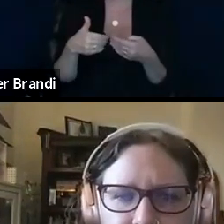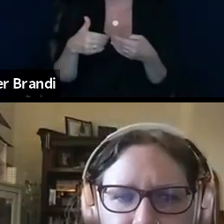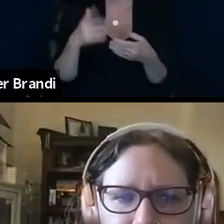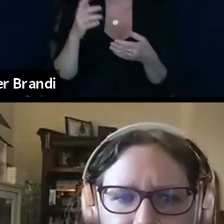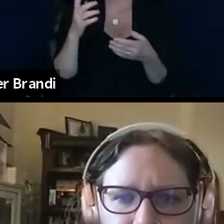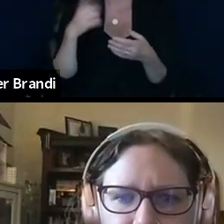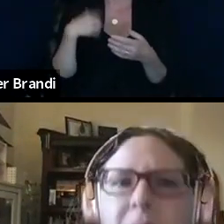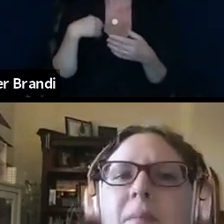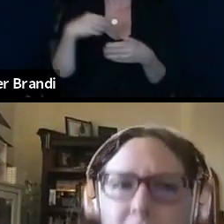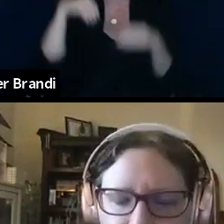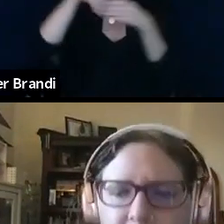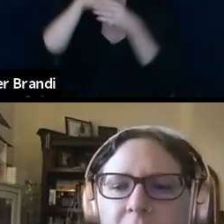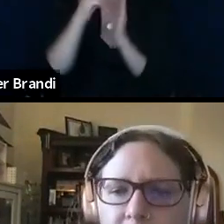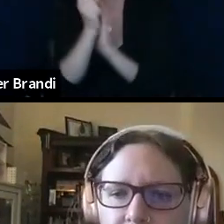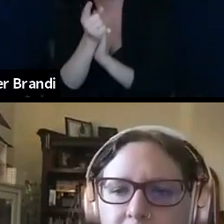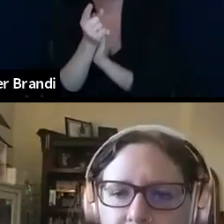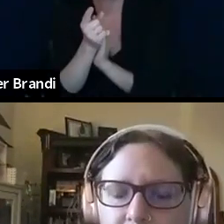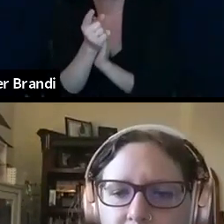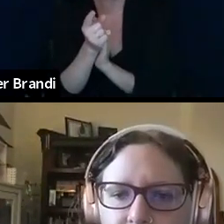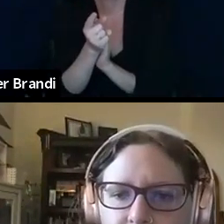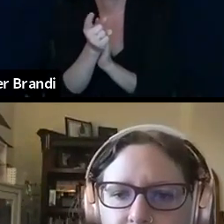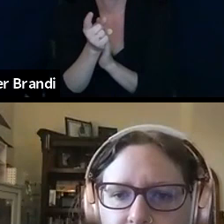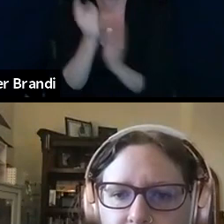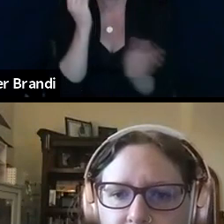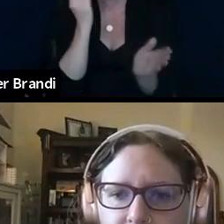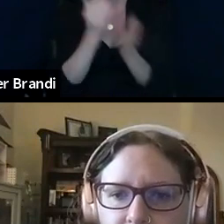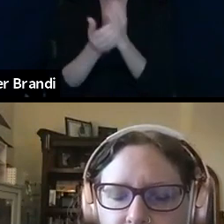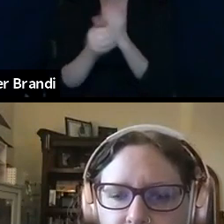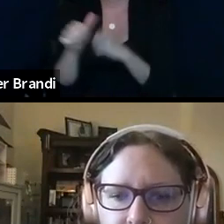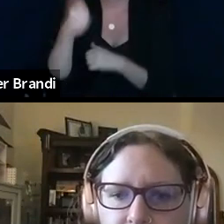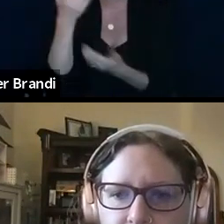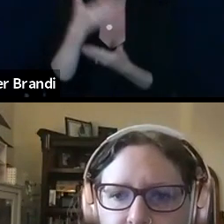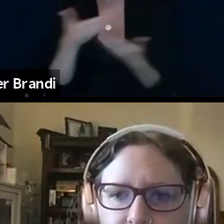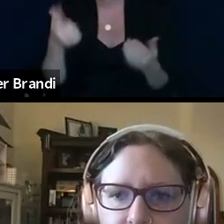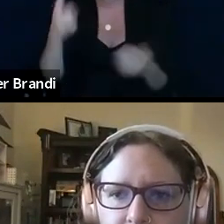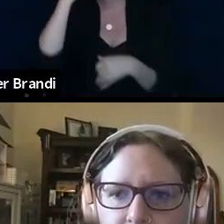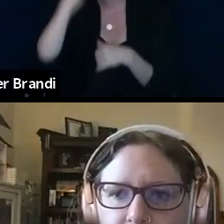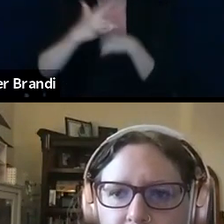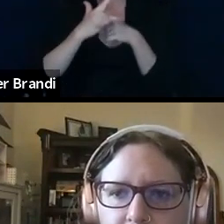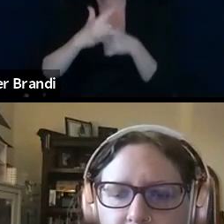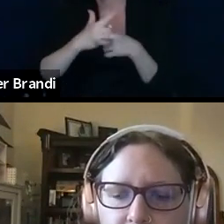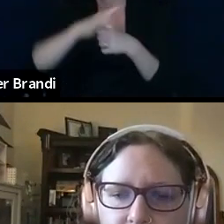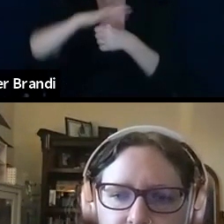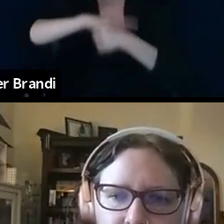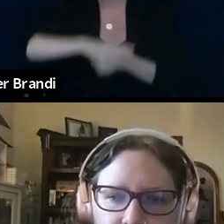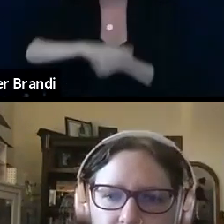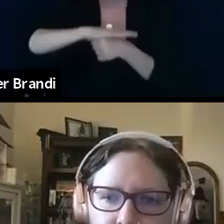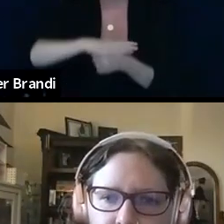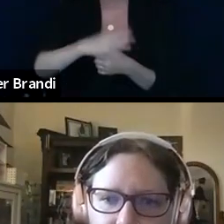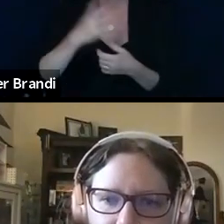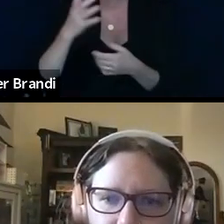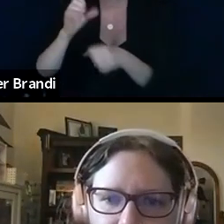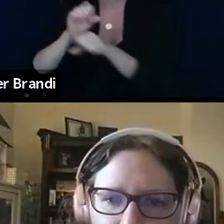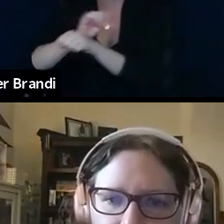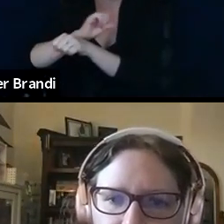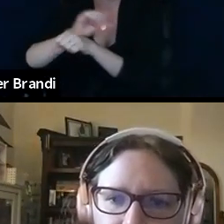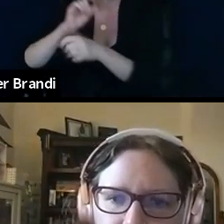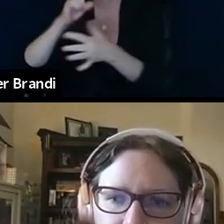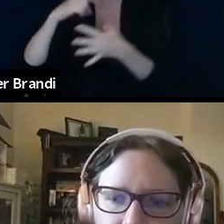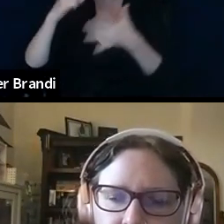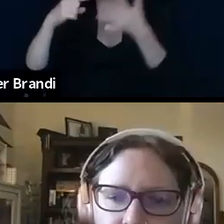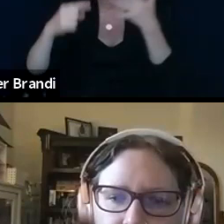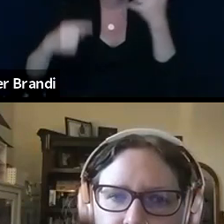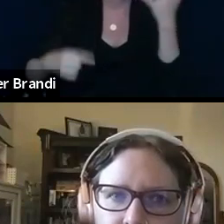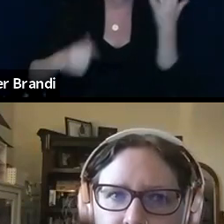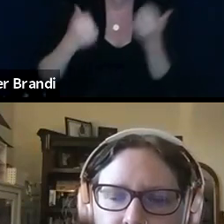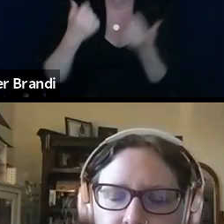moment, right? So whatever else I'm stressed out about, you know, my day at work or this or that, anything